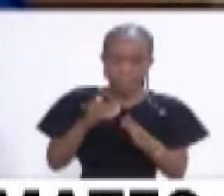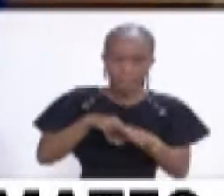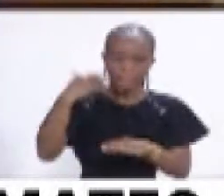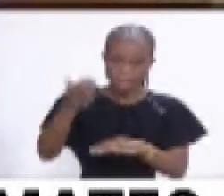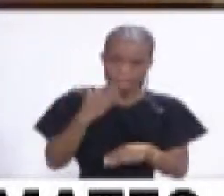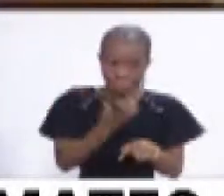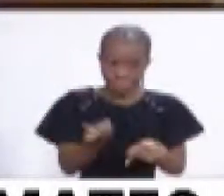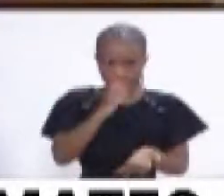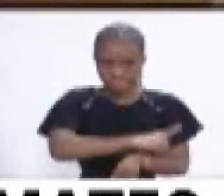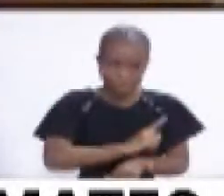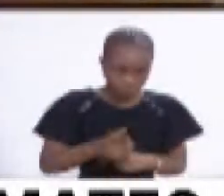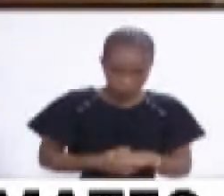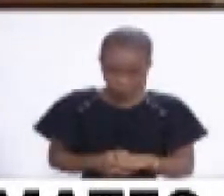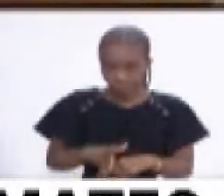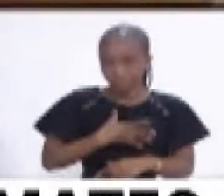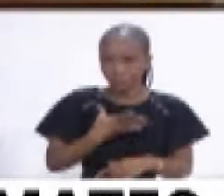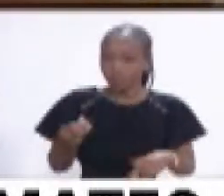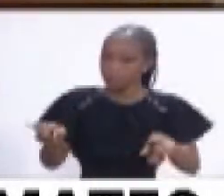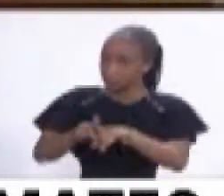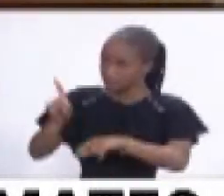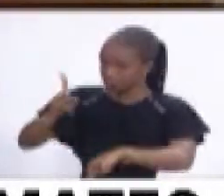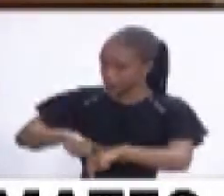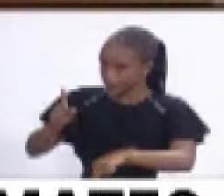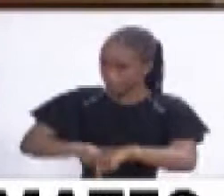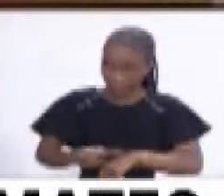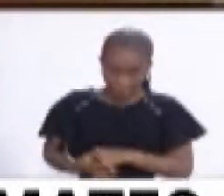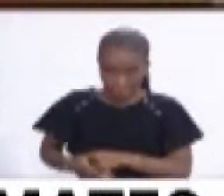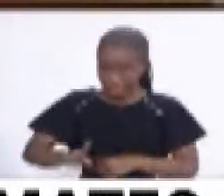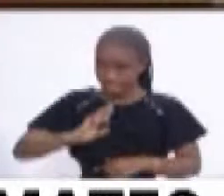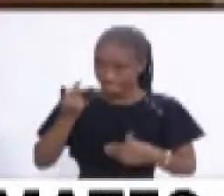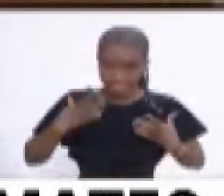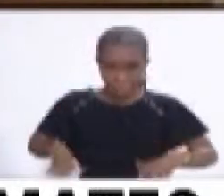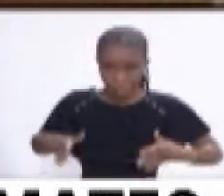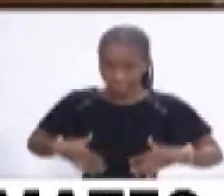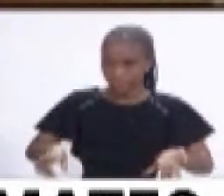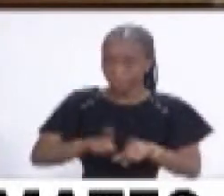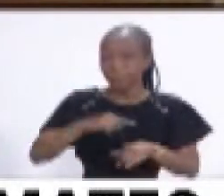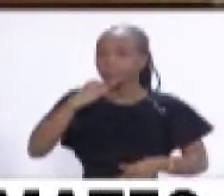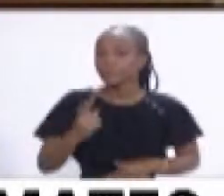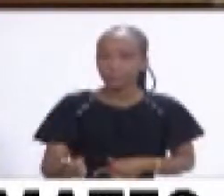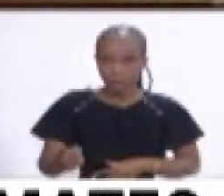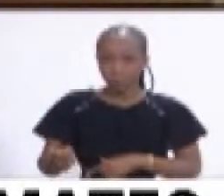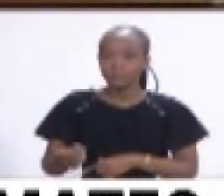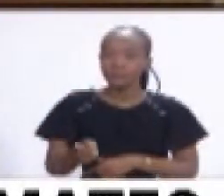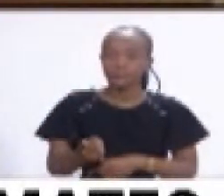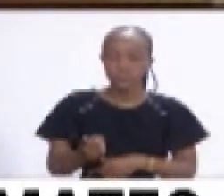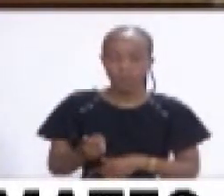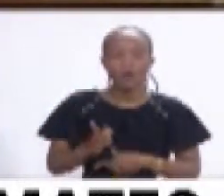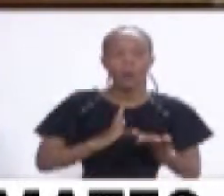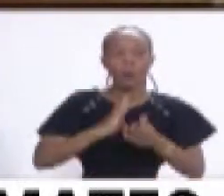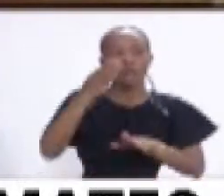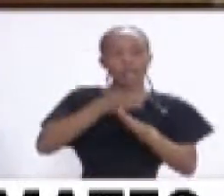day. And at the same time, Kenyans are also saying they are